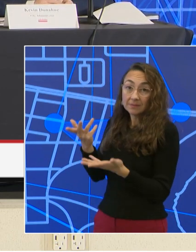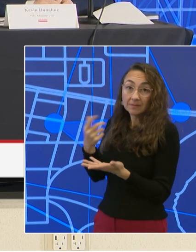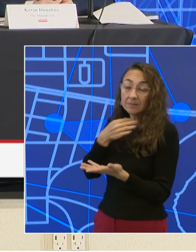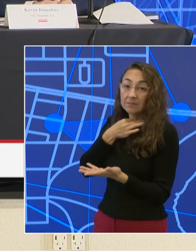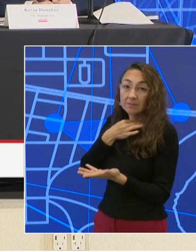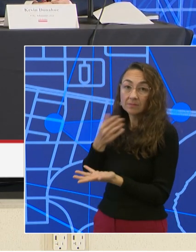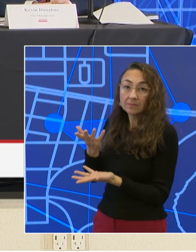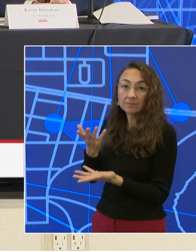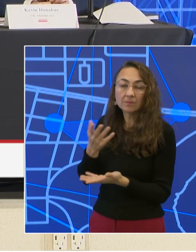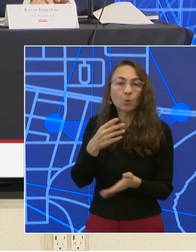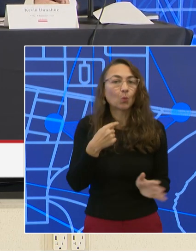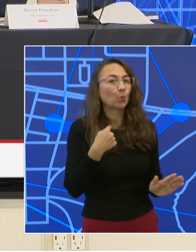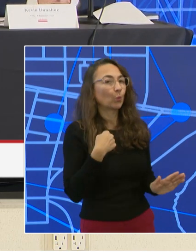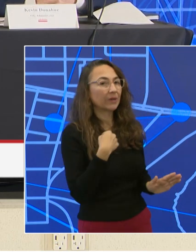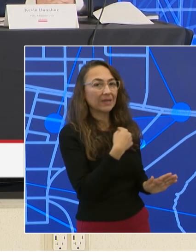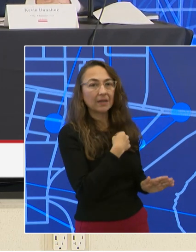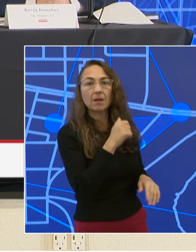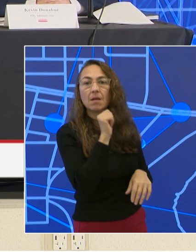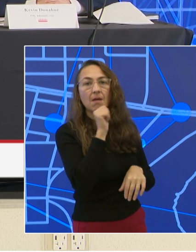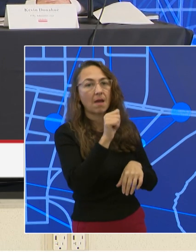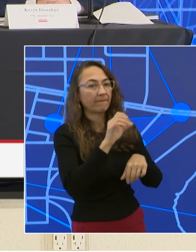immigration laws.